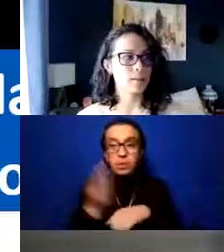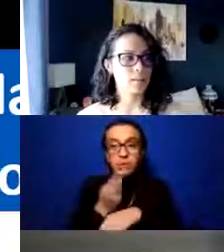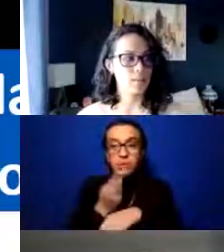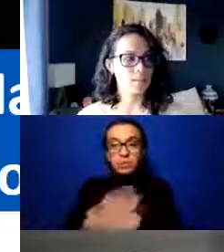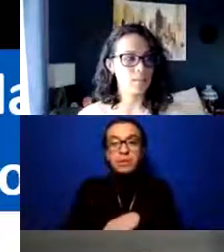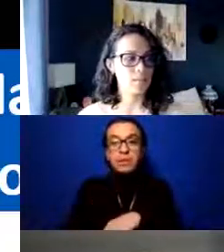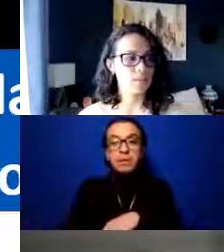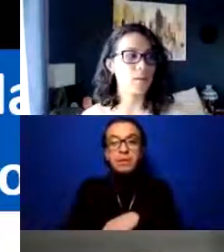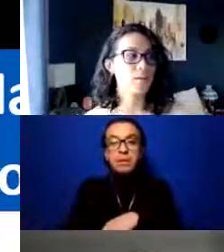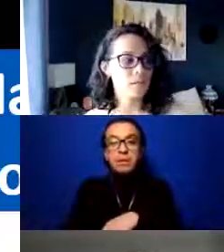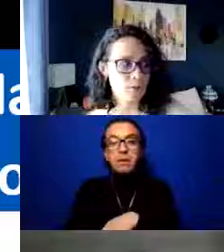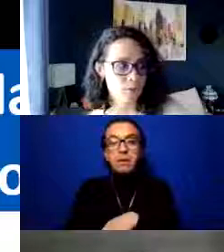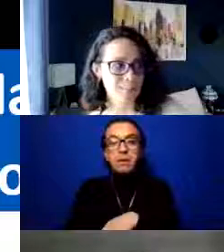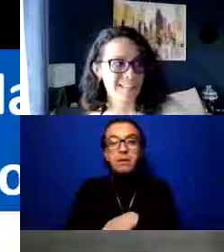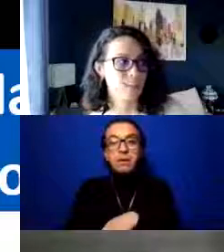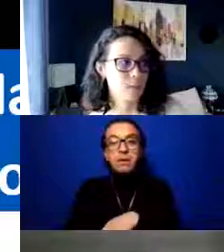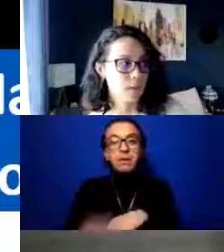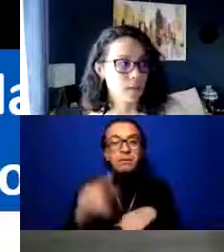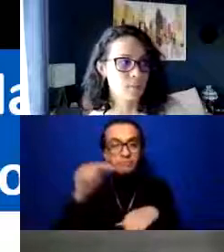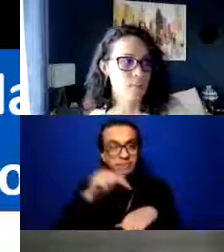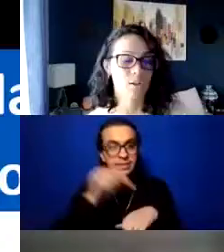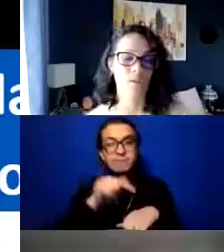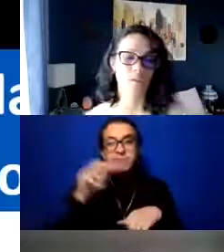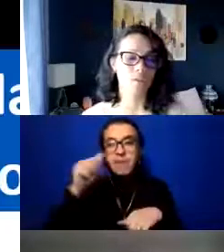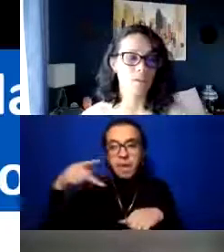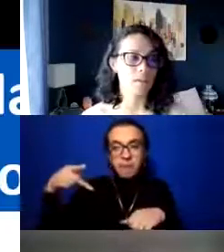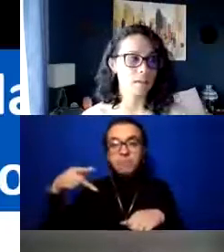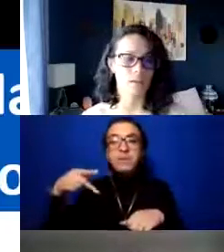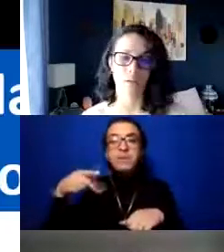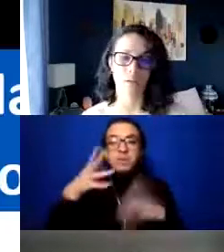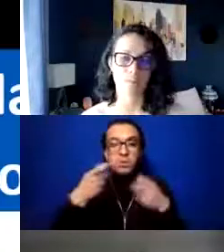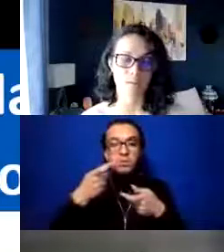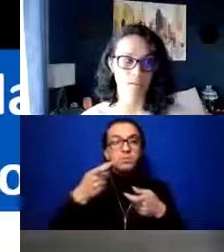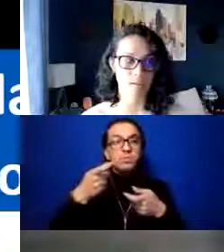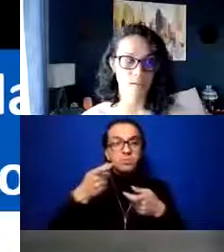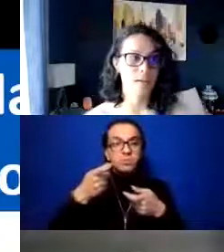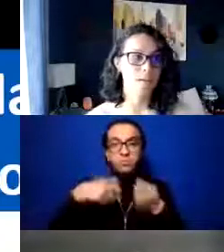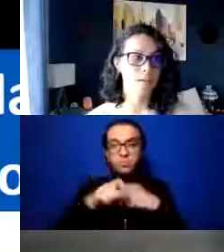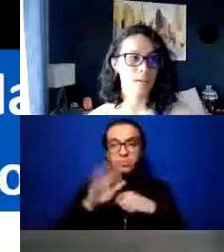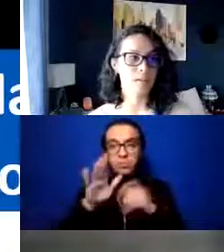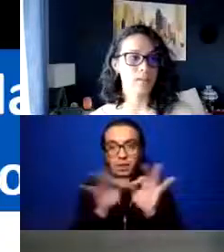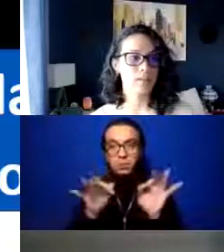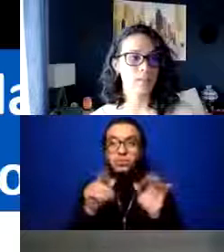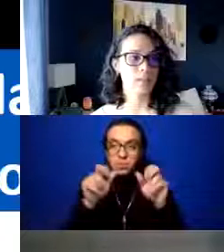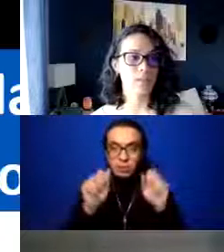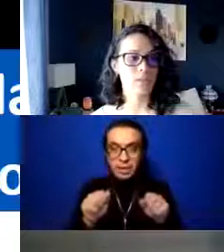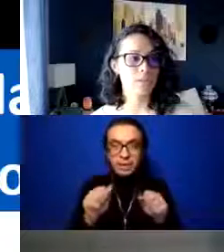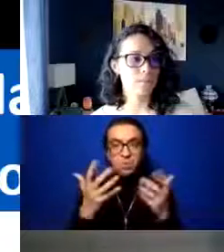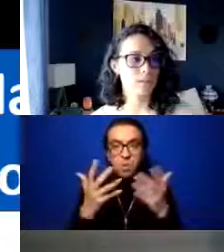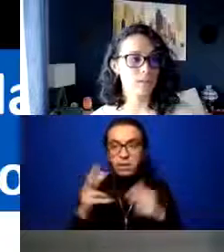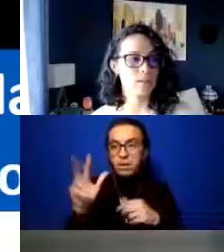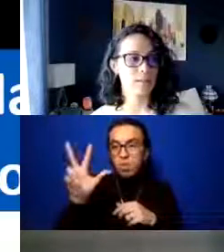could click the Zoom, on the Zoom controls, click the three dots, which are usually located at the bottom of the screen. You want to click